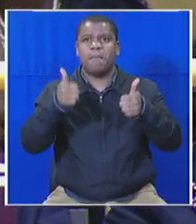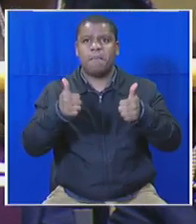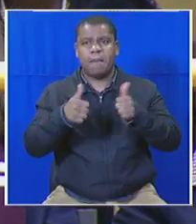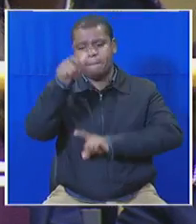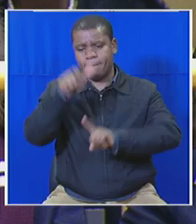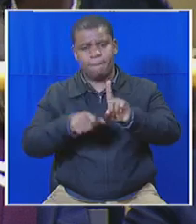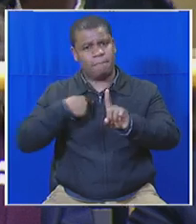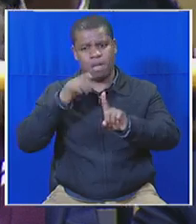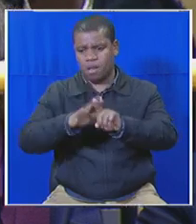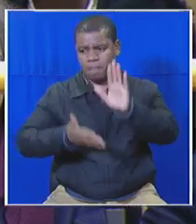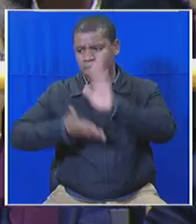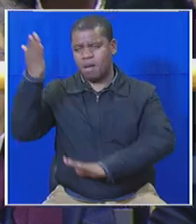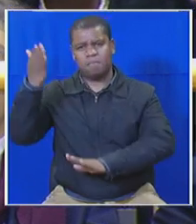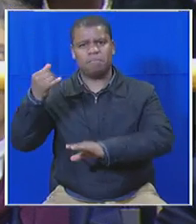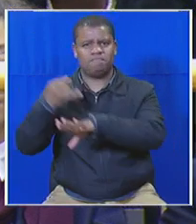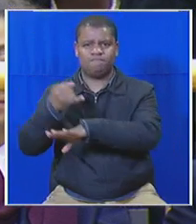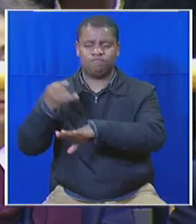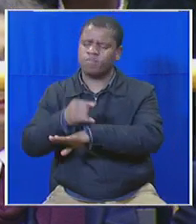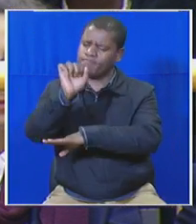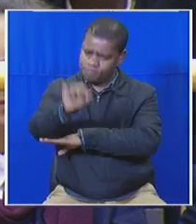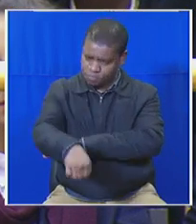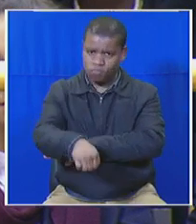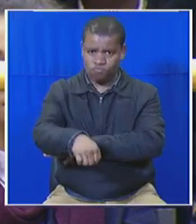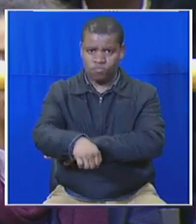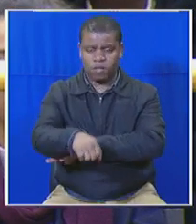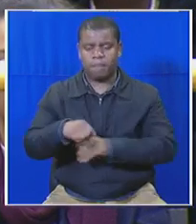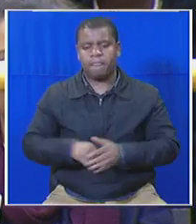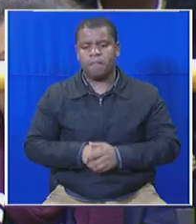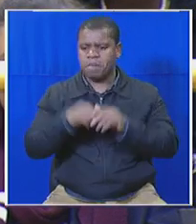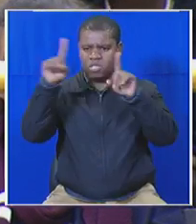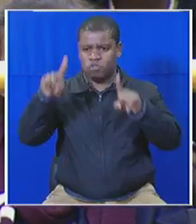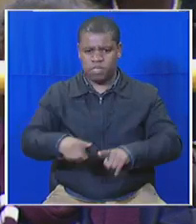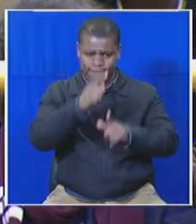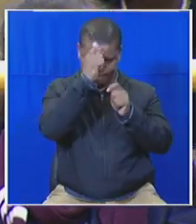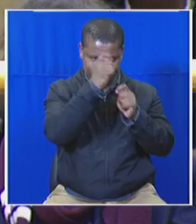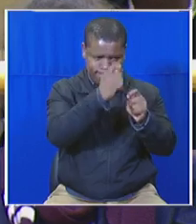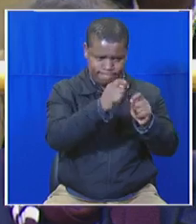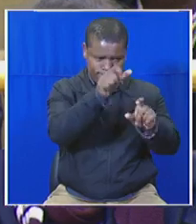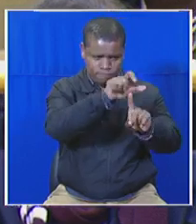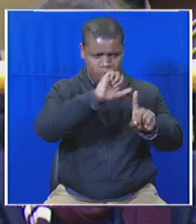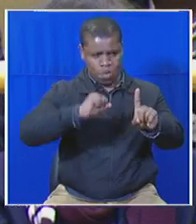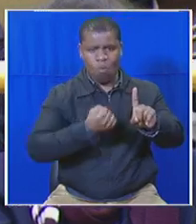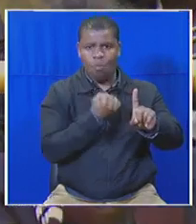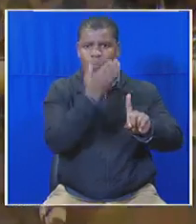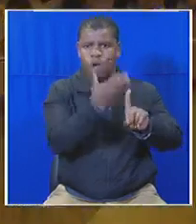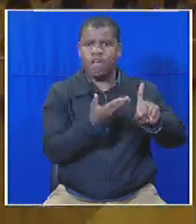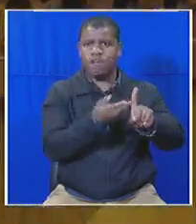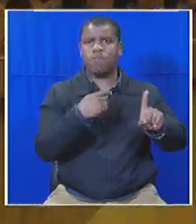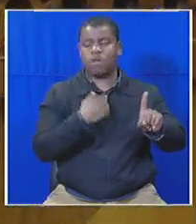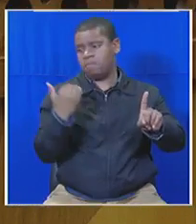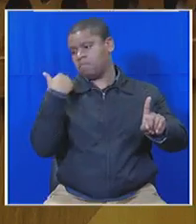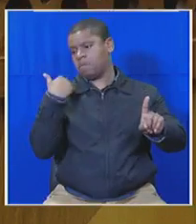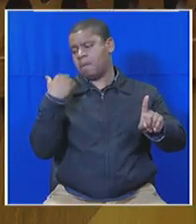soon, and indeed he has run his race. I pay a special tribute to Ken's wife, Nombulelo, whom I've had the pleasure of meeting on